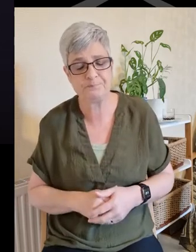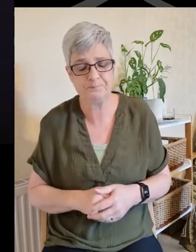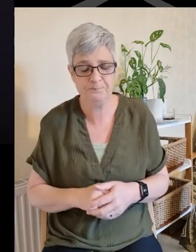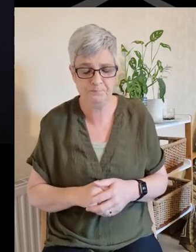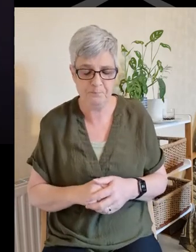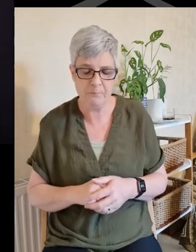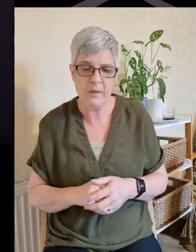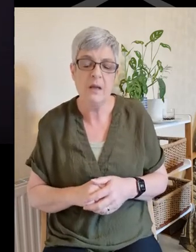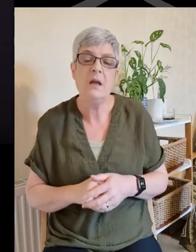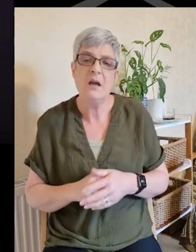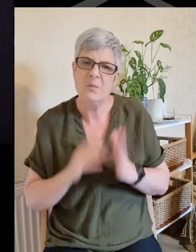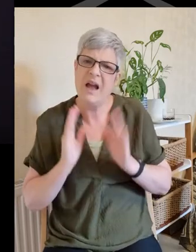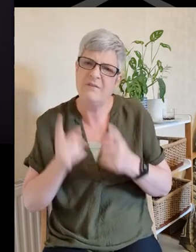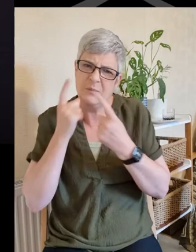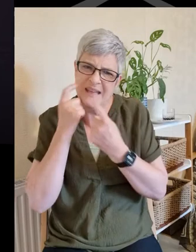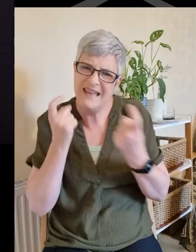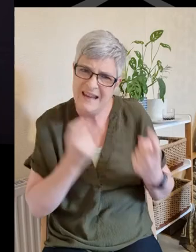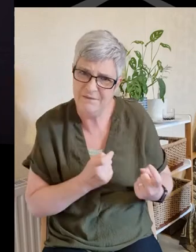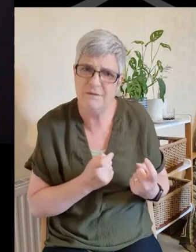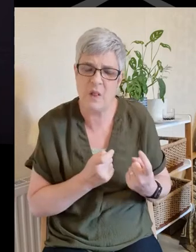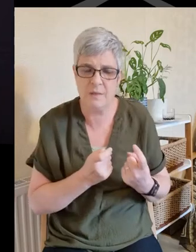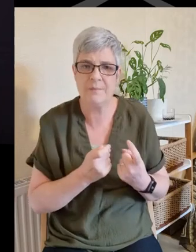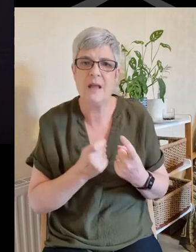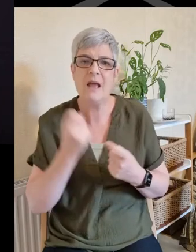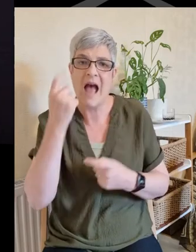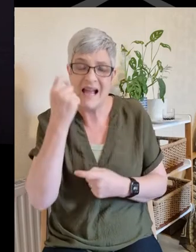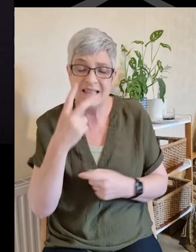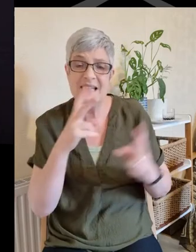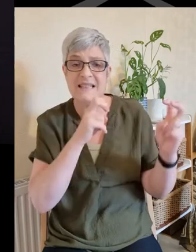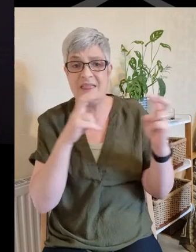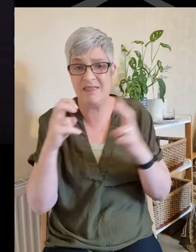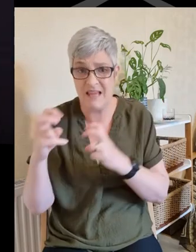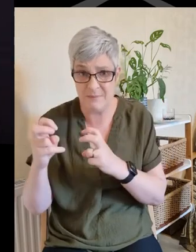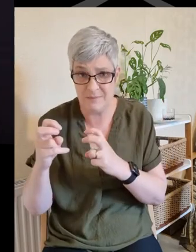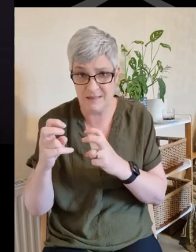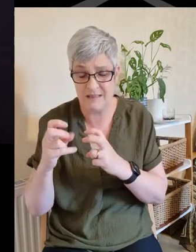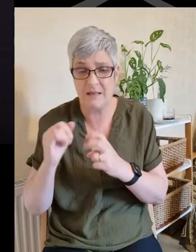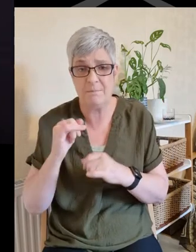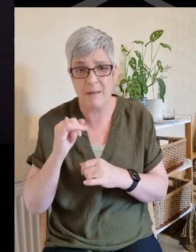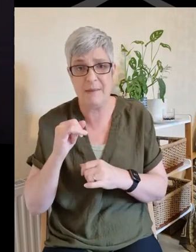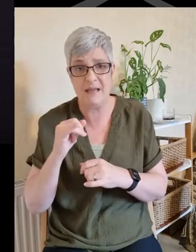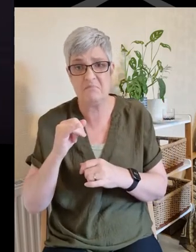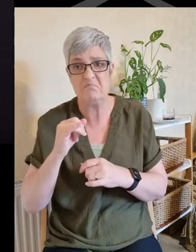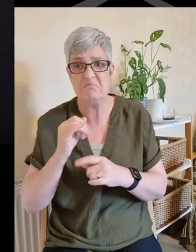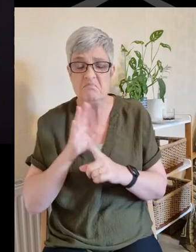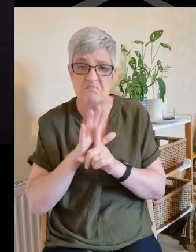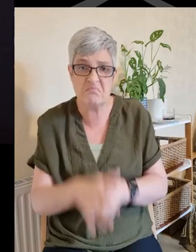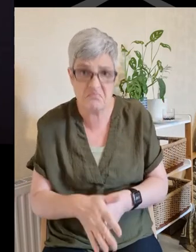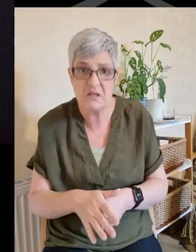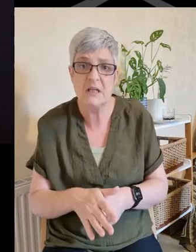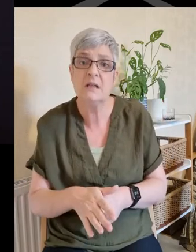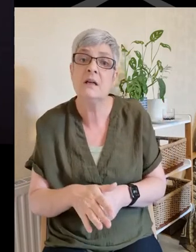And then we need to be careful that ideas and themes that we might play down or disparage